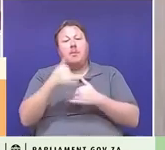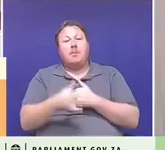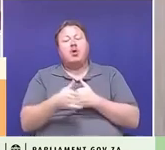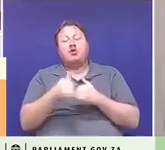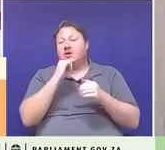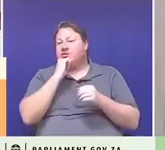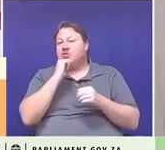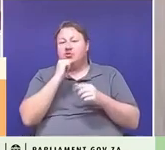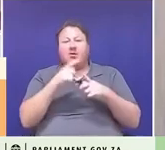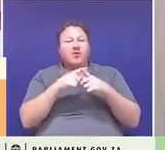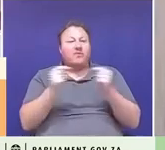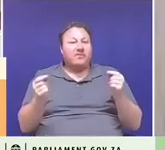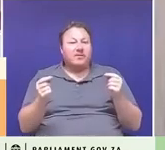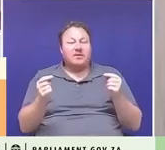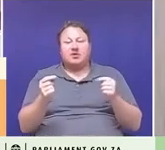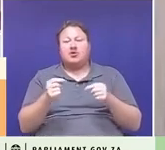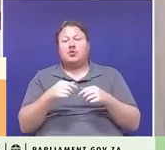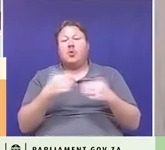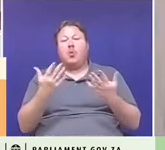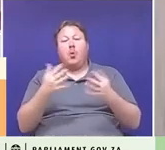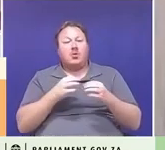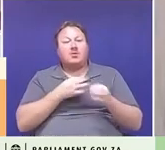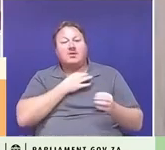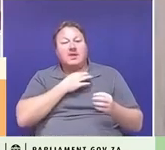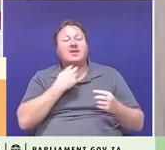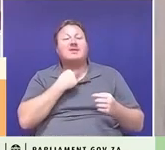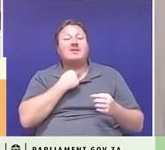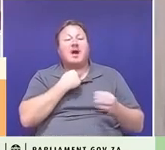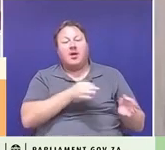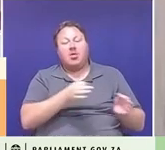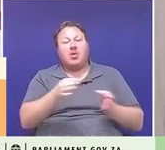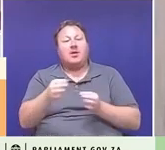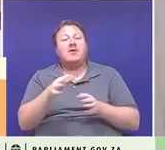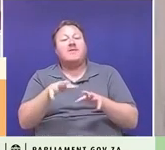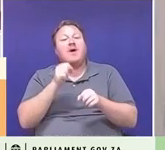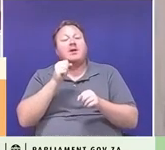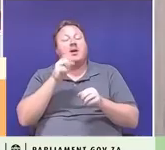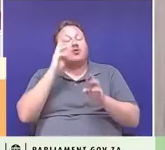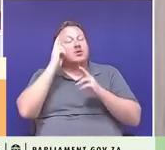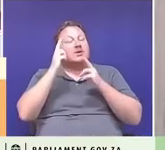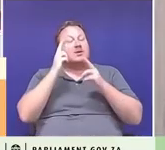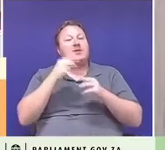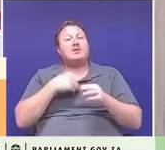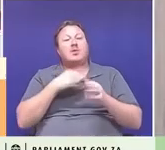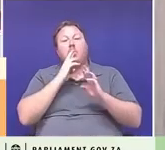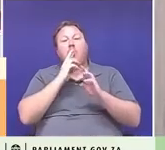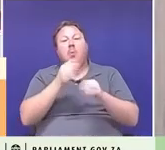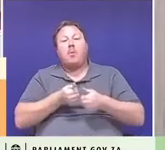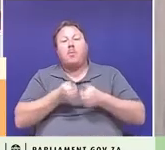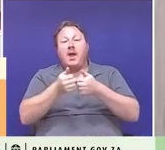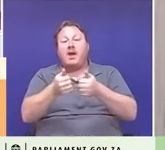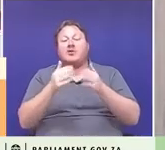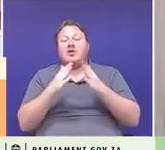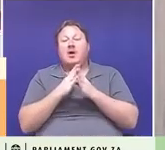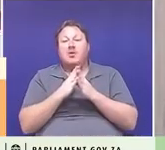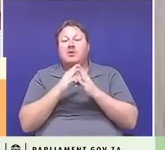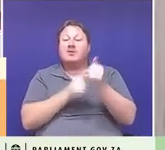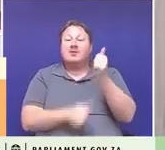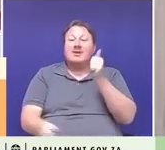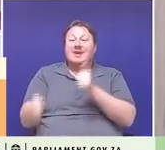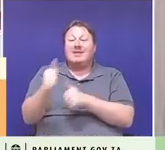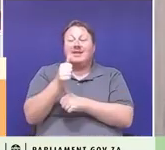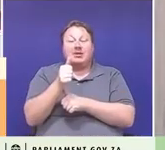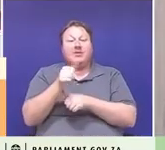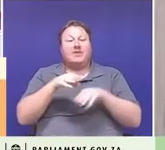are incomplete or stalled and find out the reasons and report back to this House so that we can hold the executive